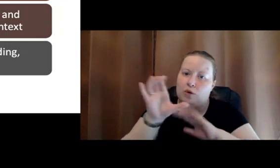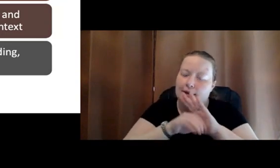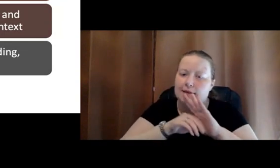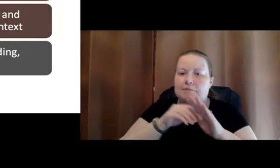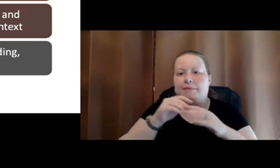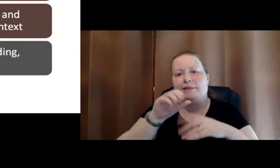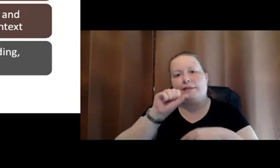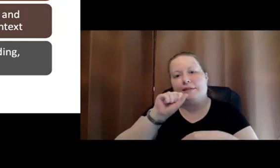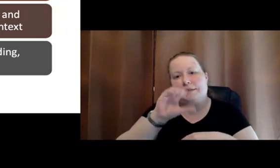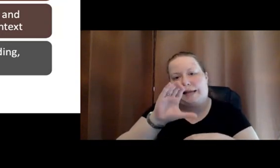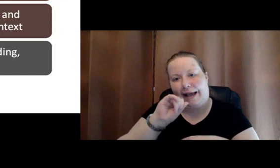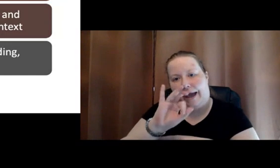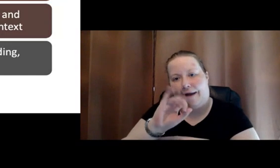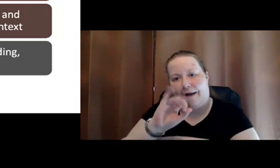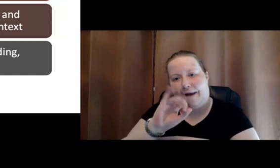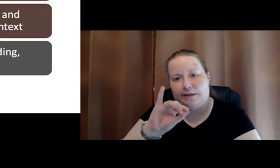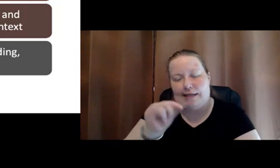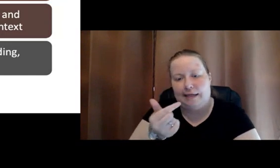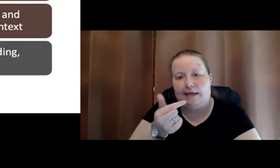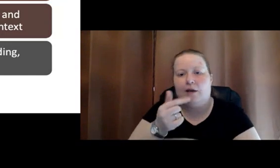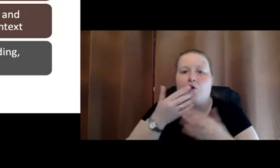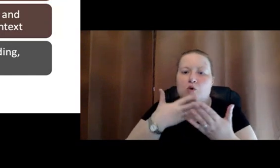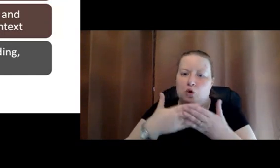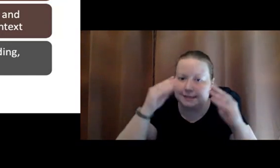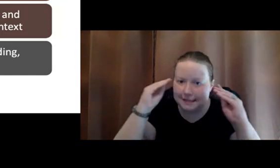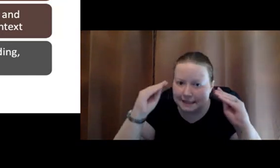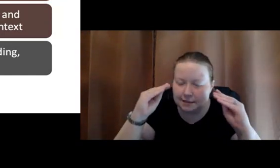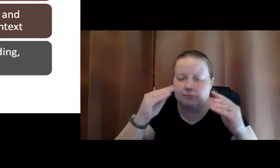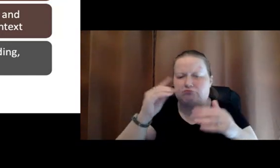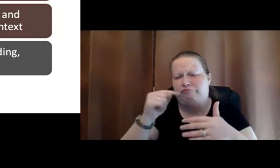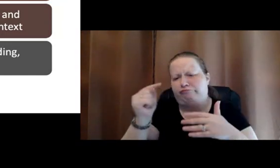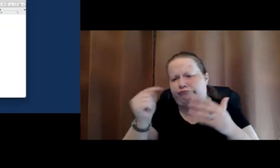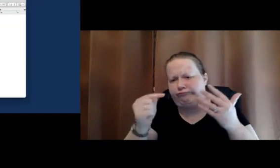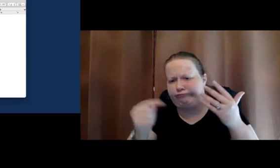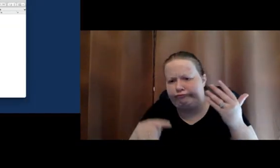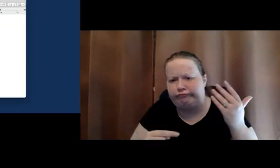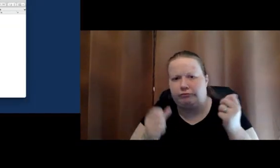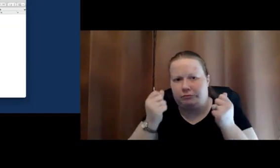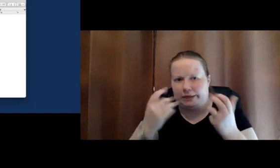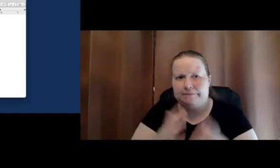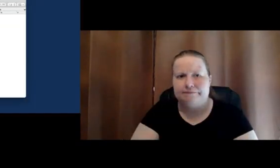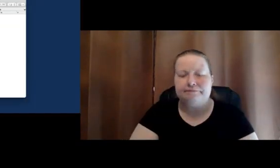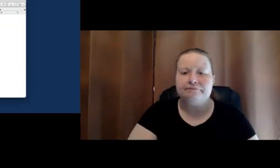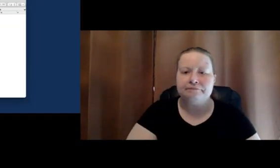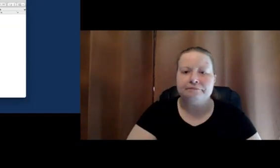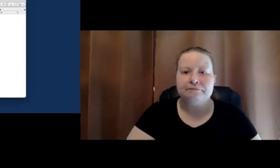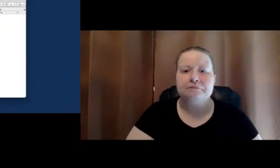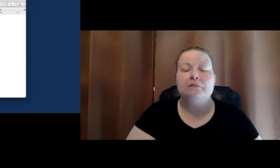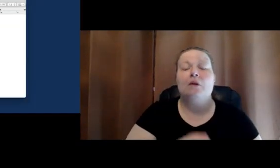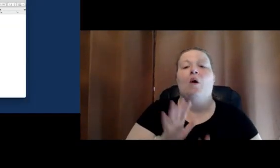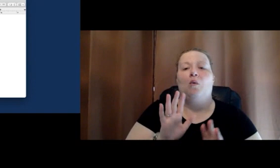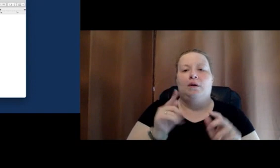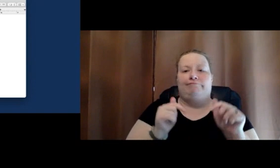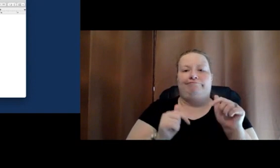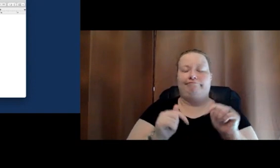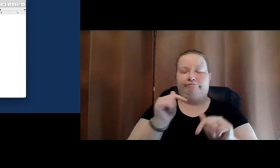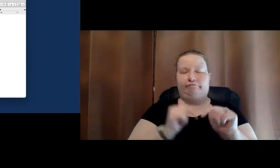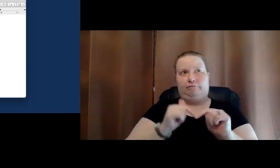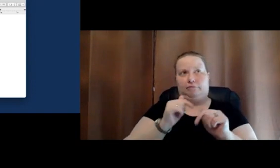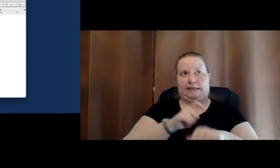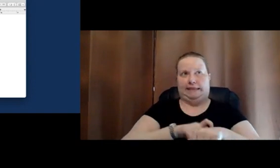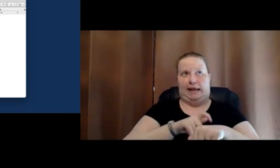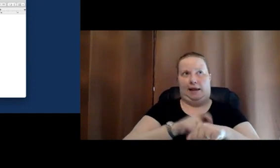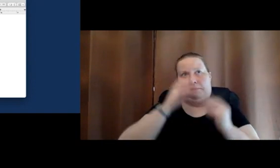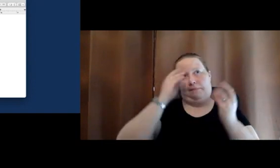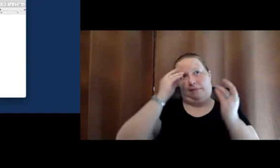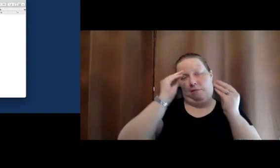all sorts of other factors that impact computer science education as well. So let's kind of take a step back in time and think about sort of where